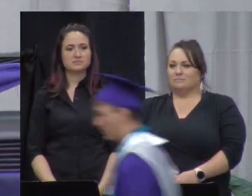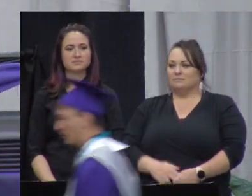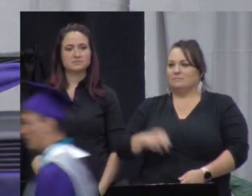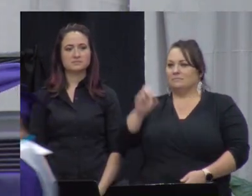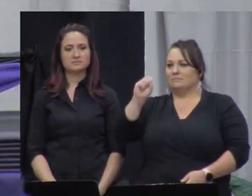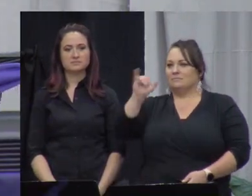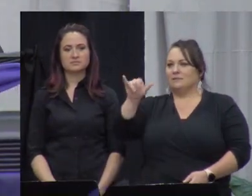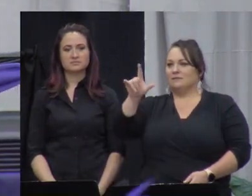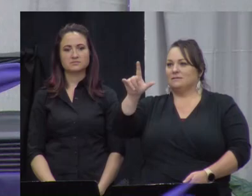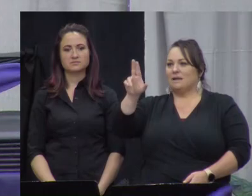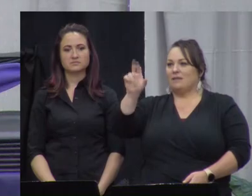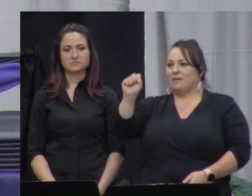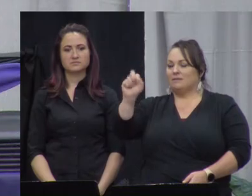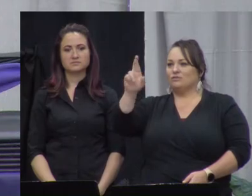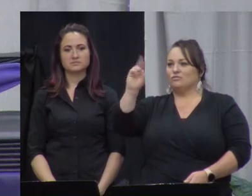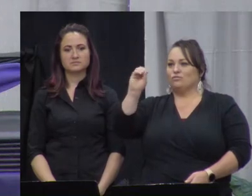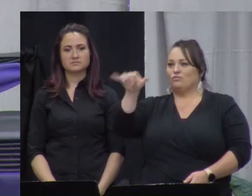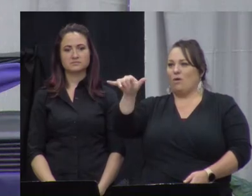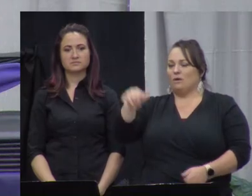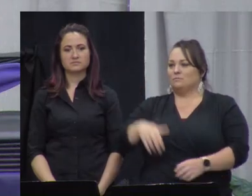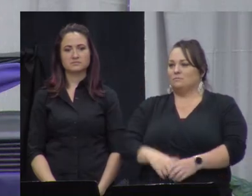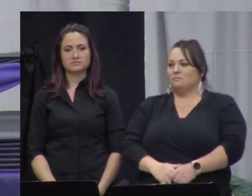Silas Roy.